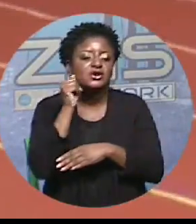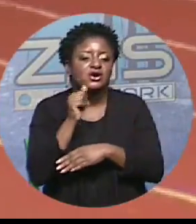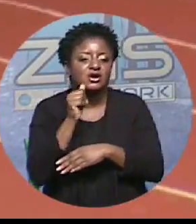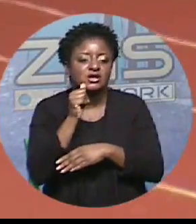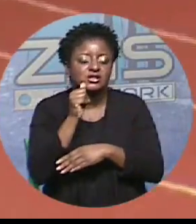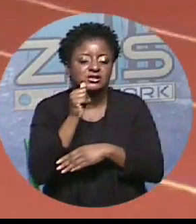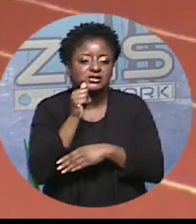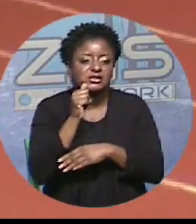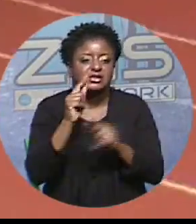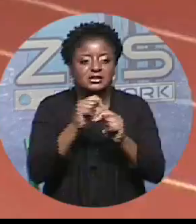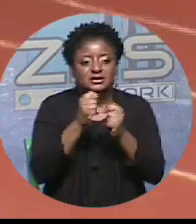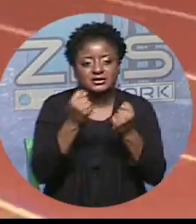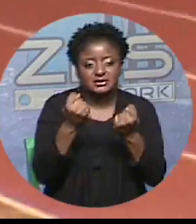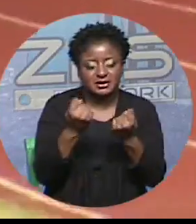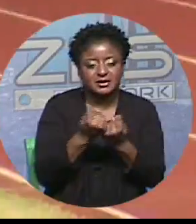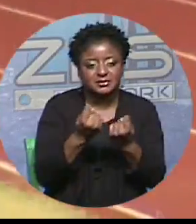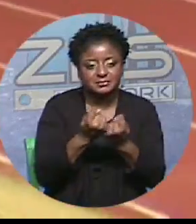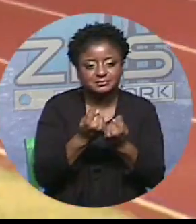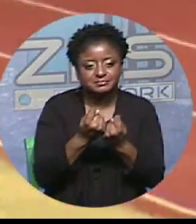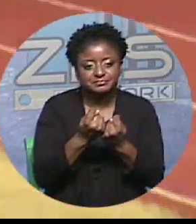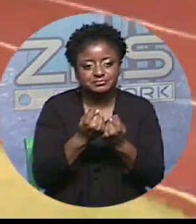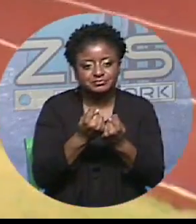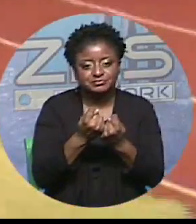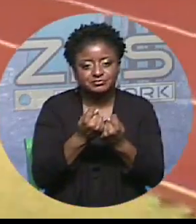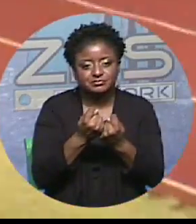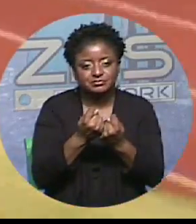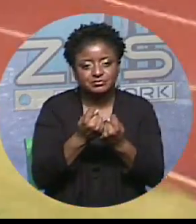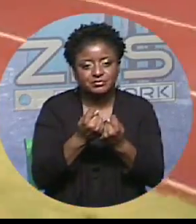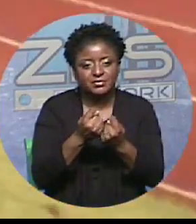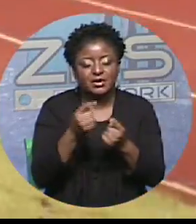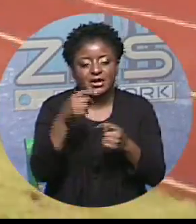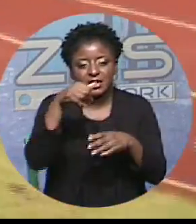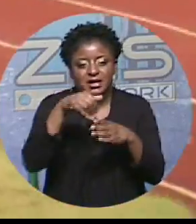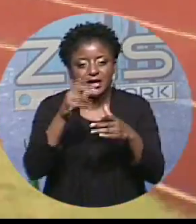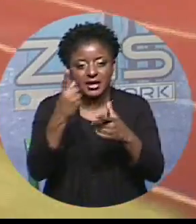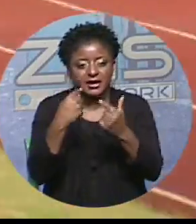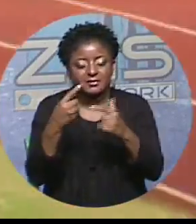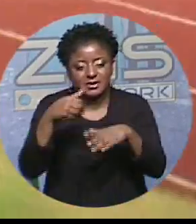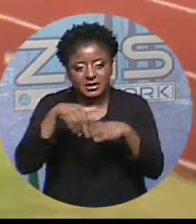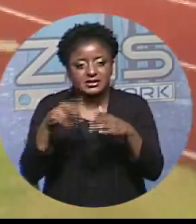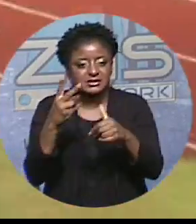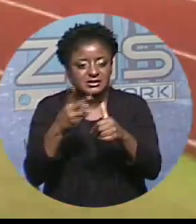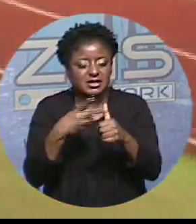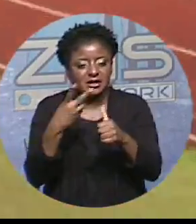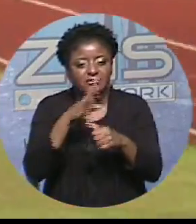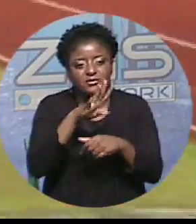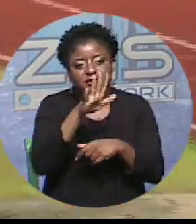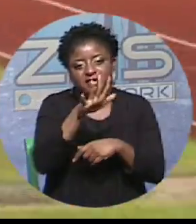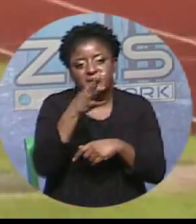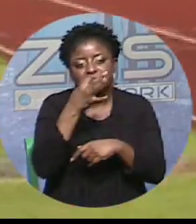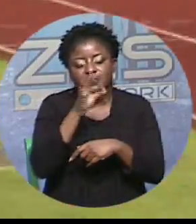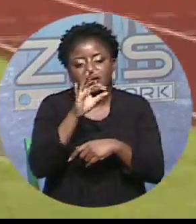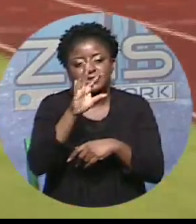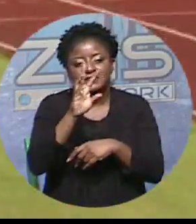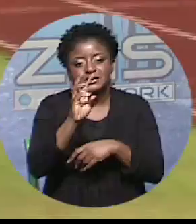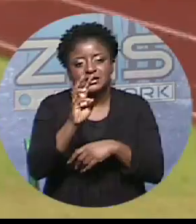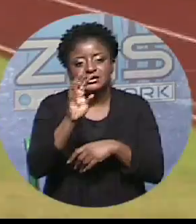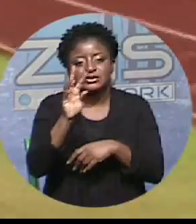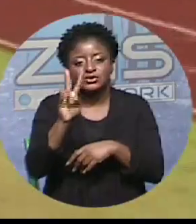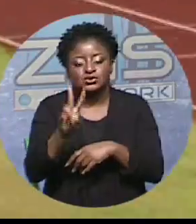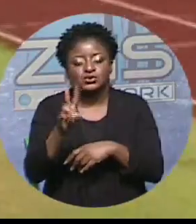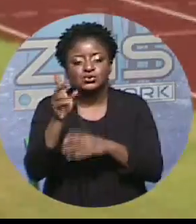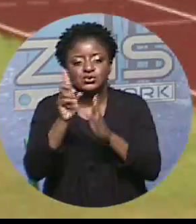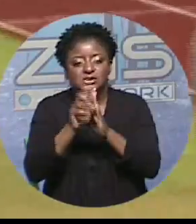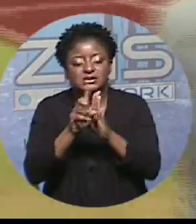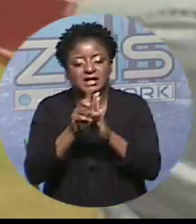Taj Dorset, Brianne Bethel, and Janae Ambrose. They too came in second with a time of 45.62 seconds. Their exchange wasn't